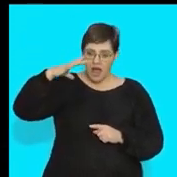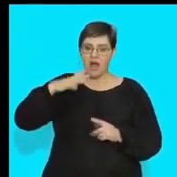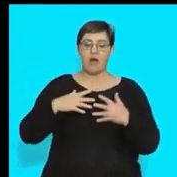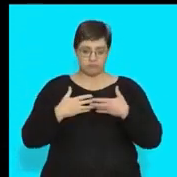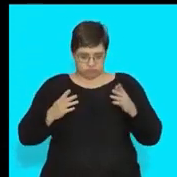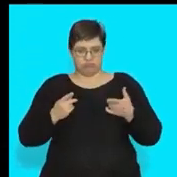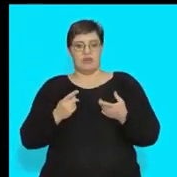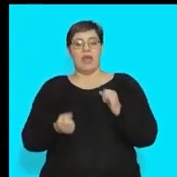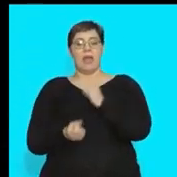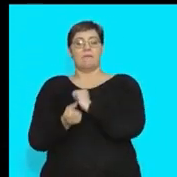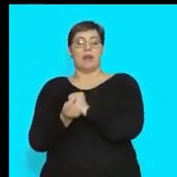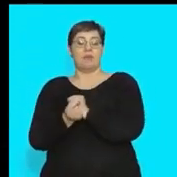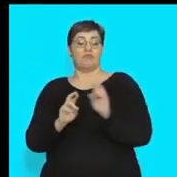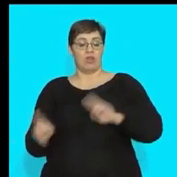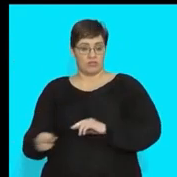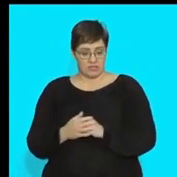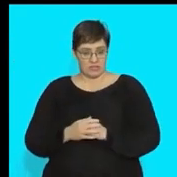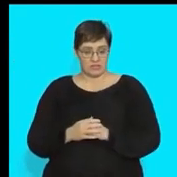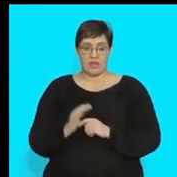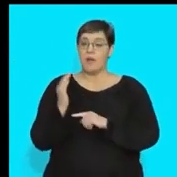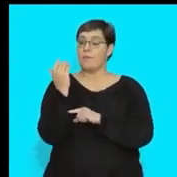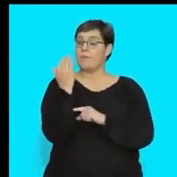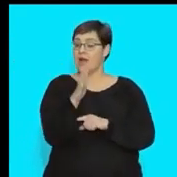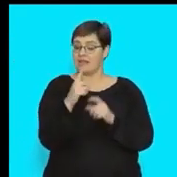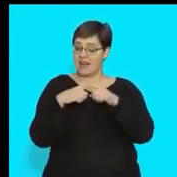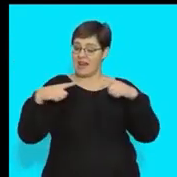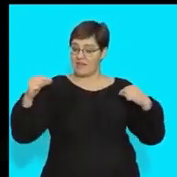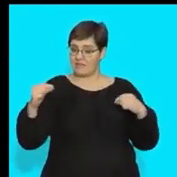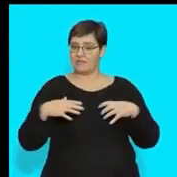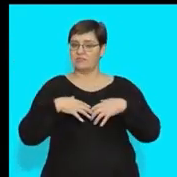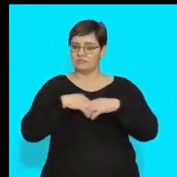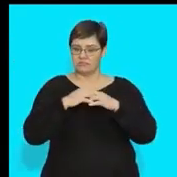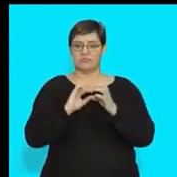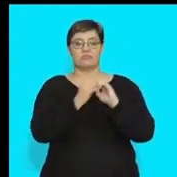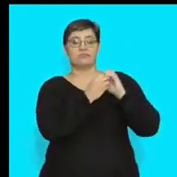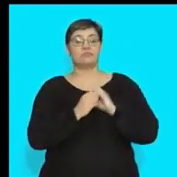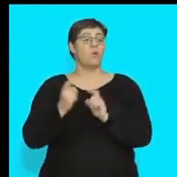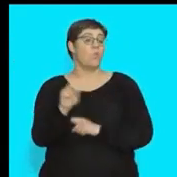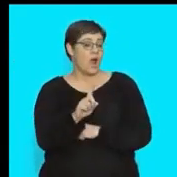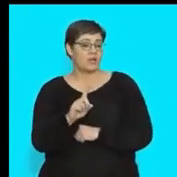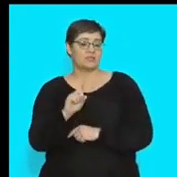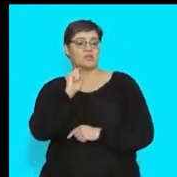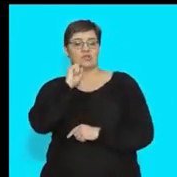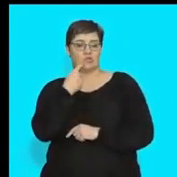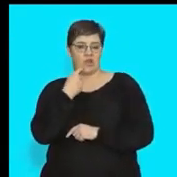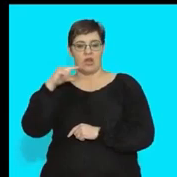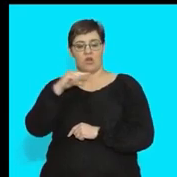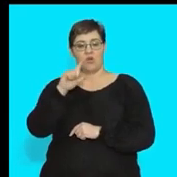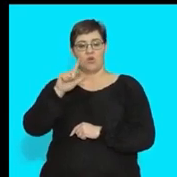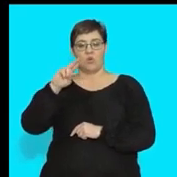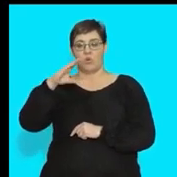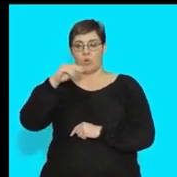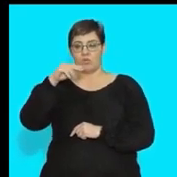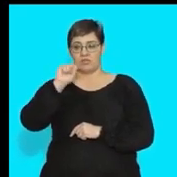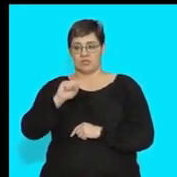occur. The plant, the leaf, makes glucose, right? A sugar, which it's going to store